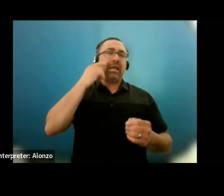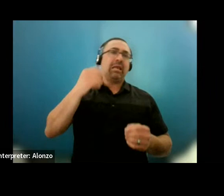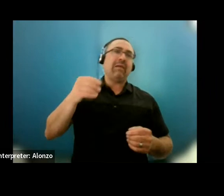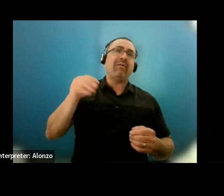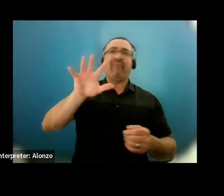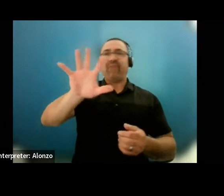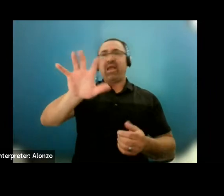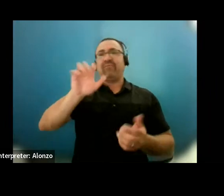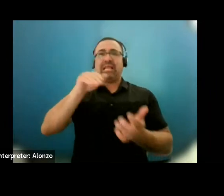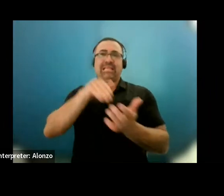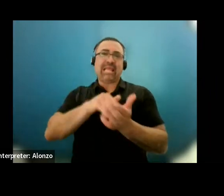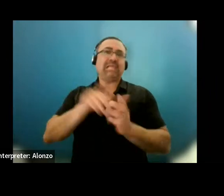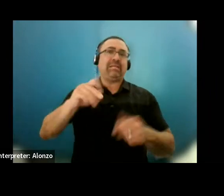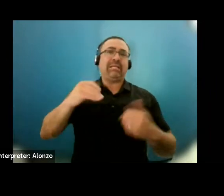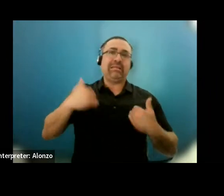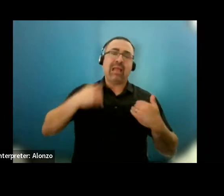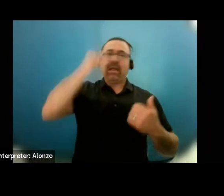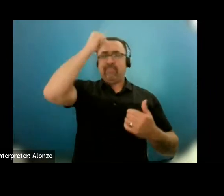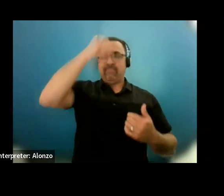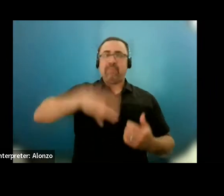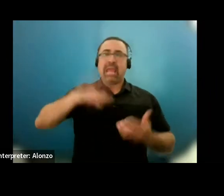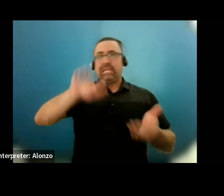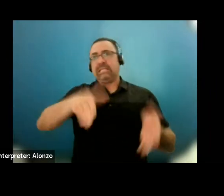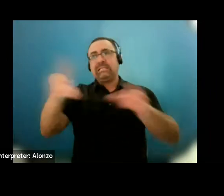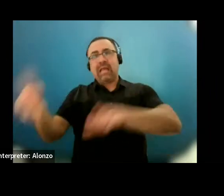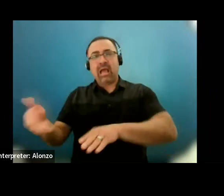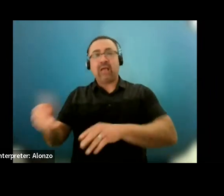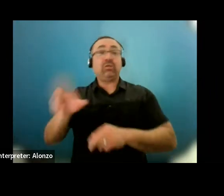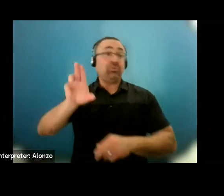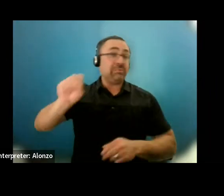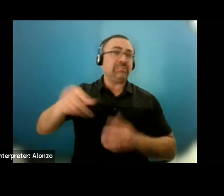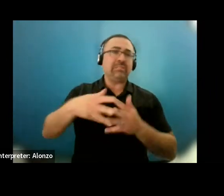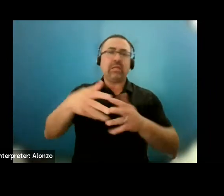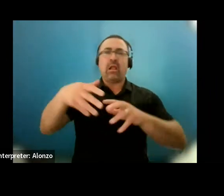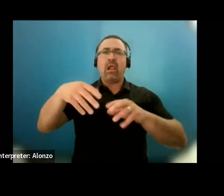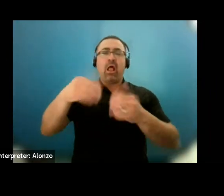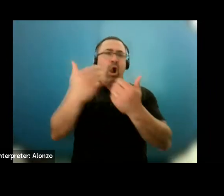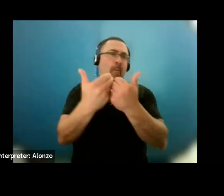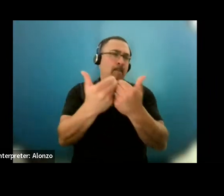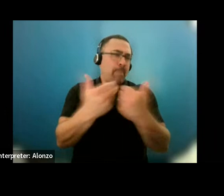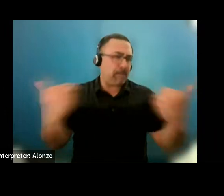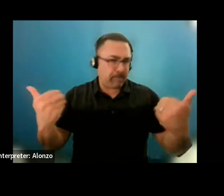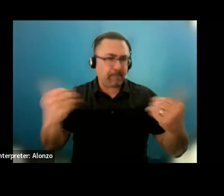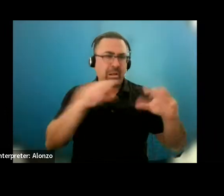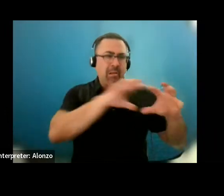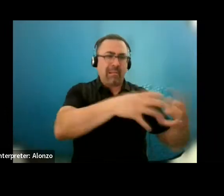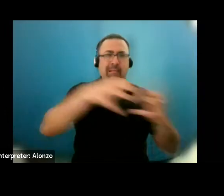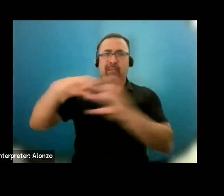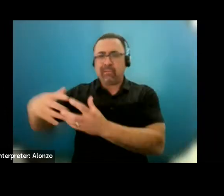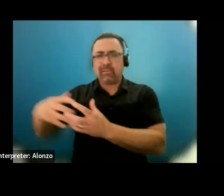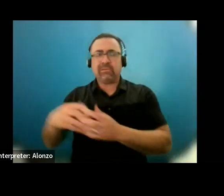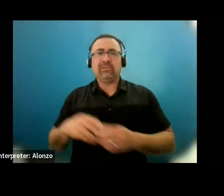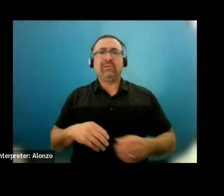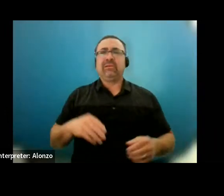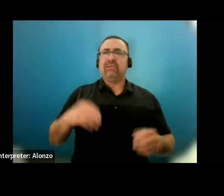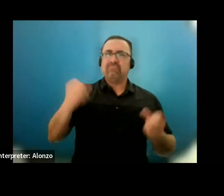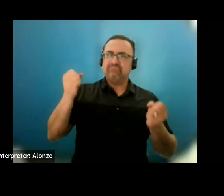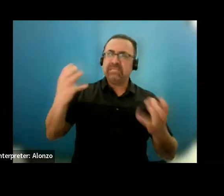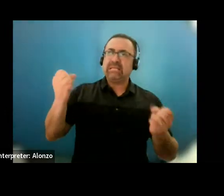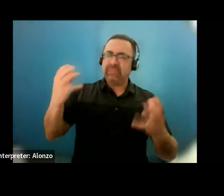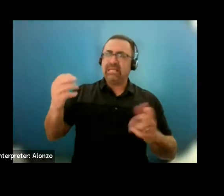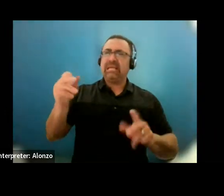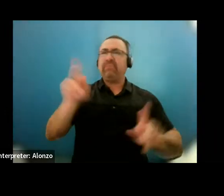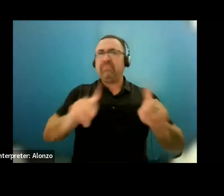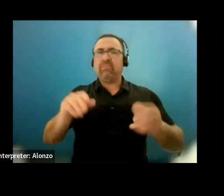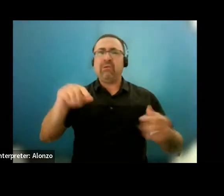500,000, young men killed, the United States torn in half, tens of thousands of people